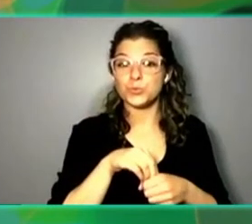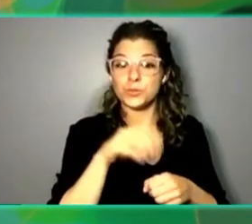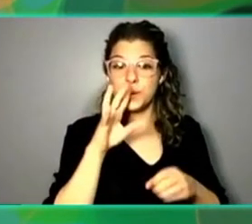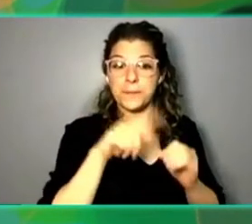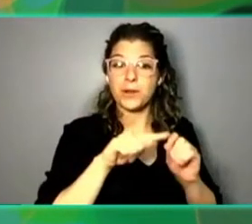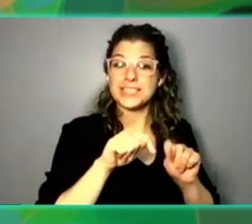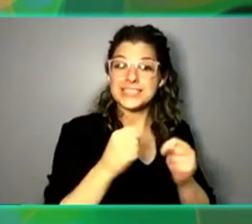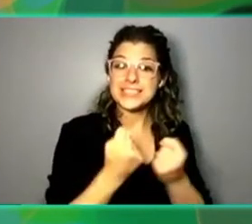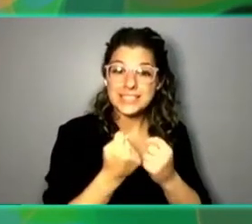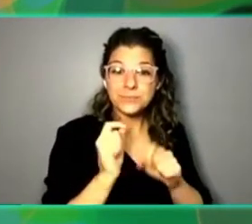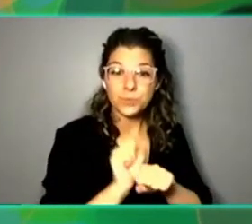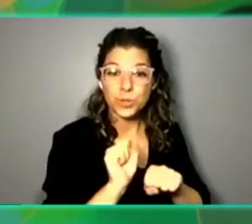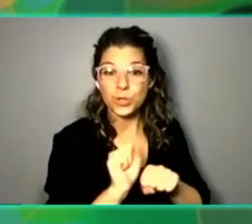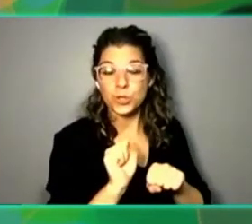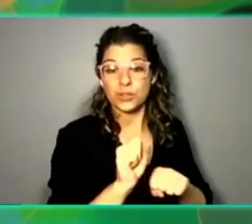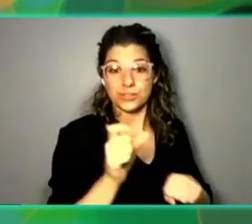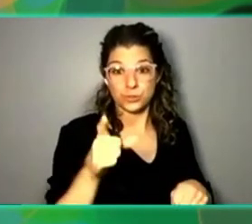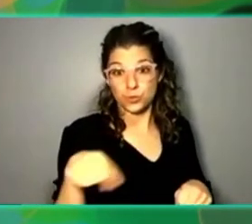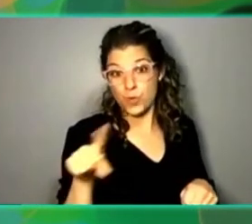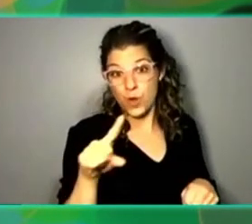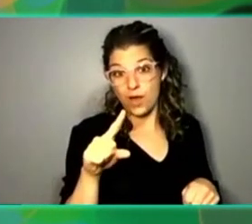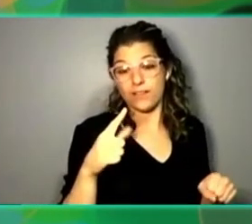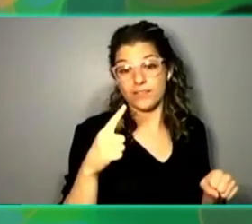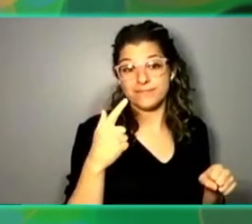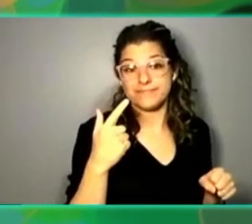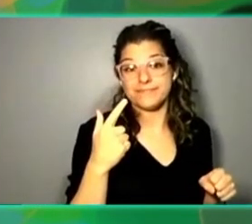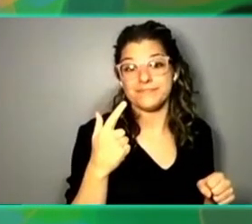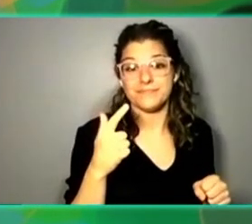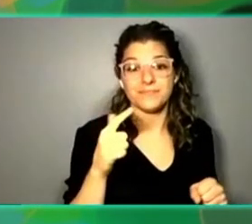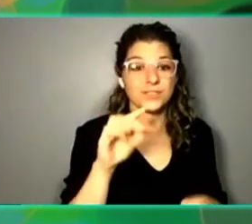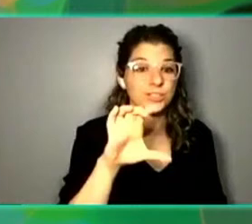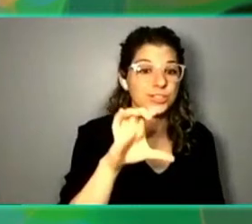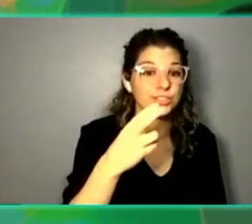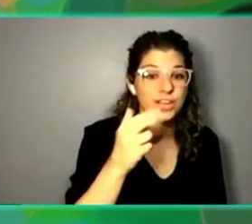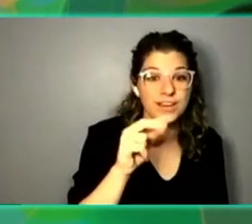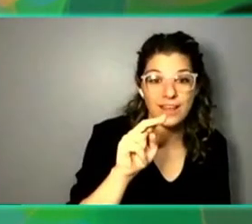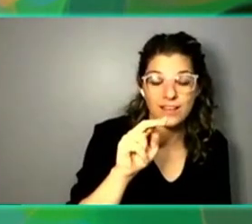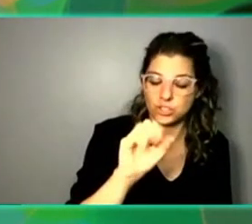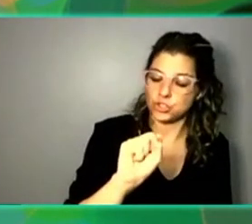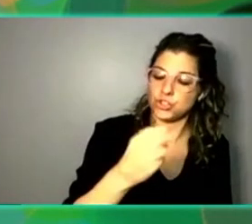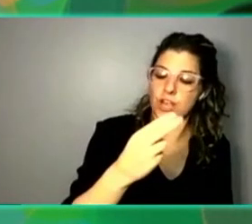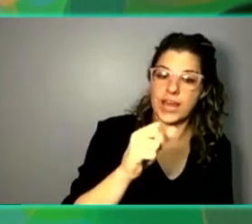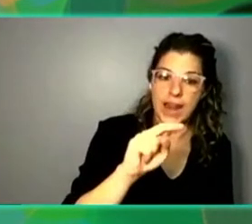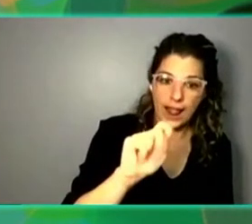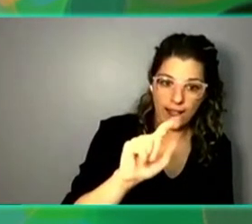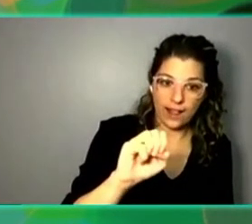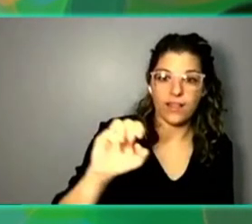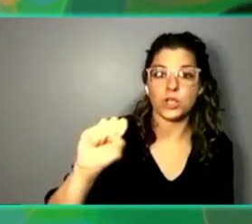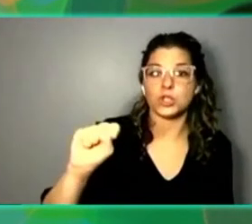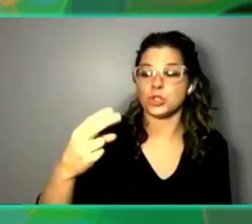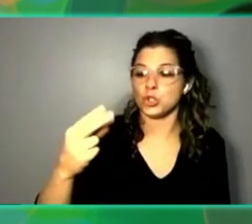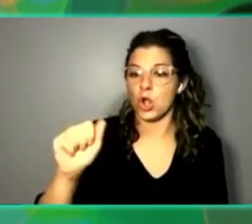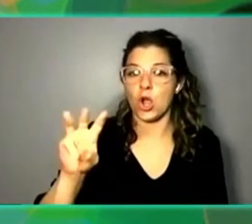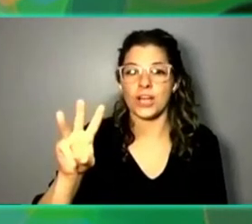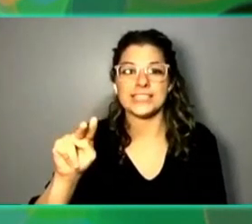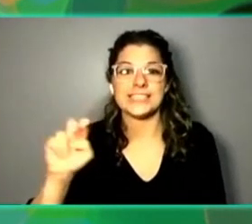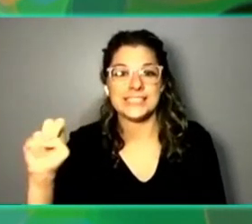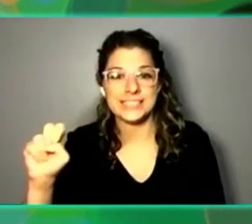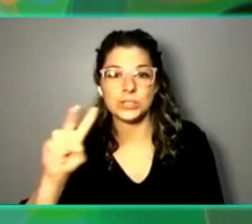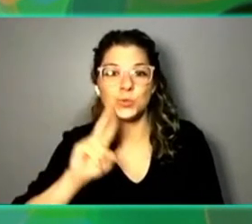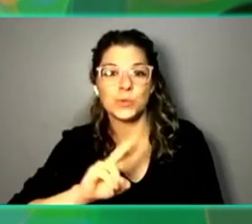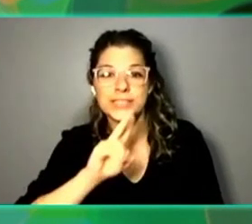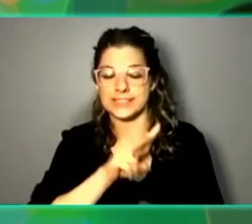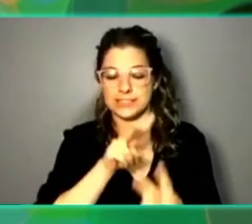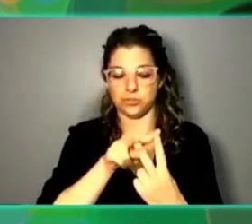and, you know, because Chanel and Shadi are twins. So they have this connection of like what they want to